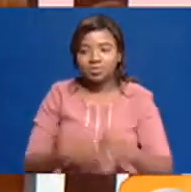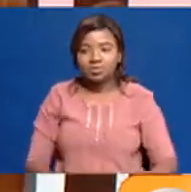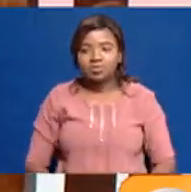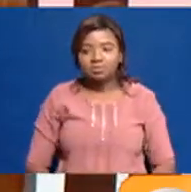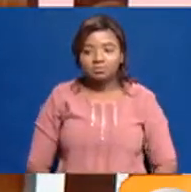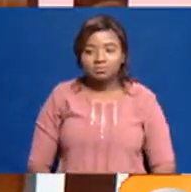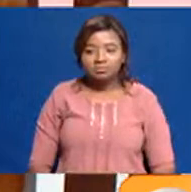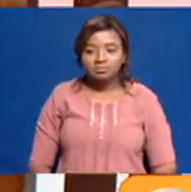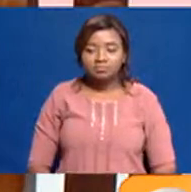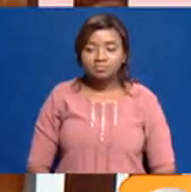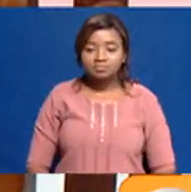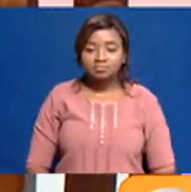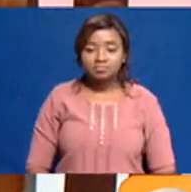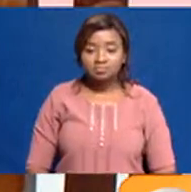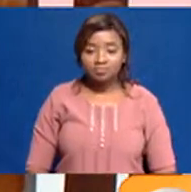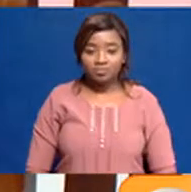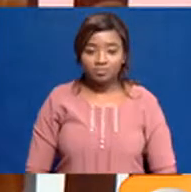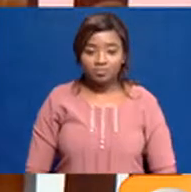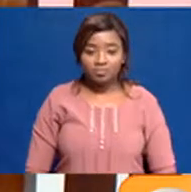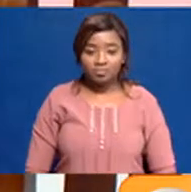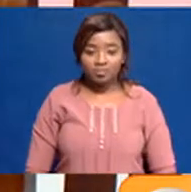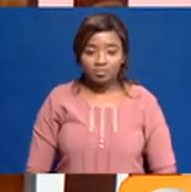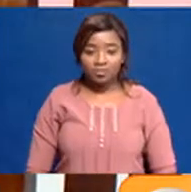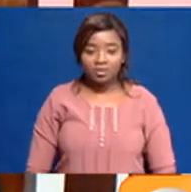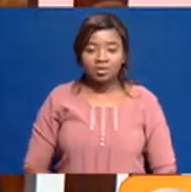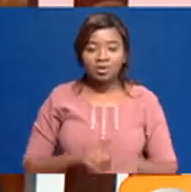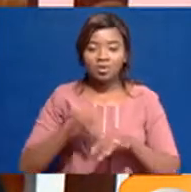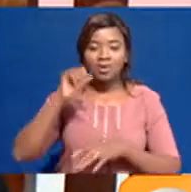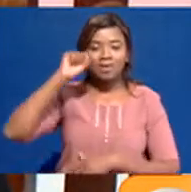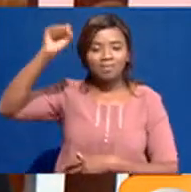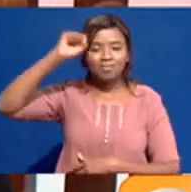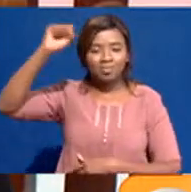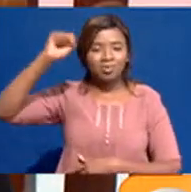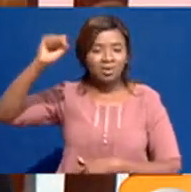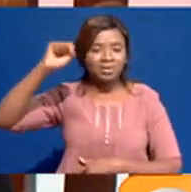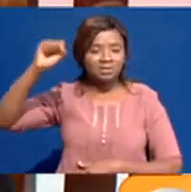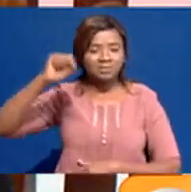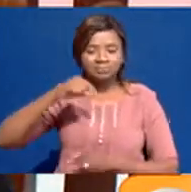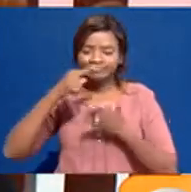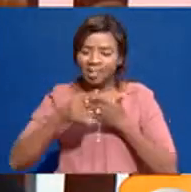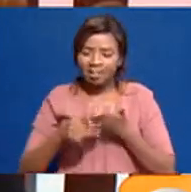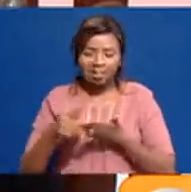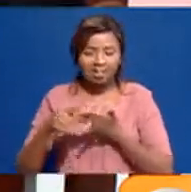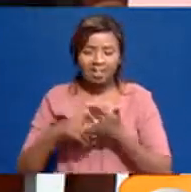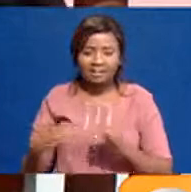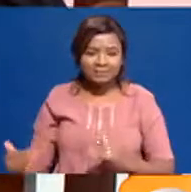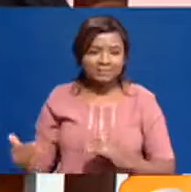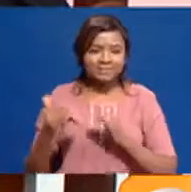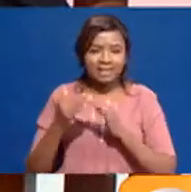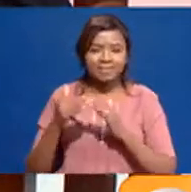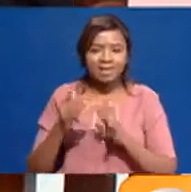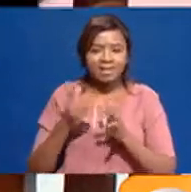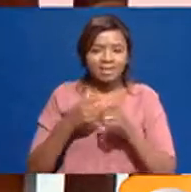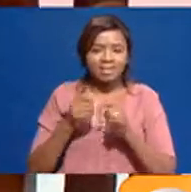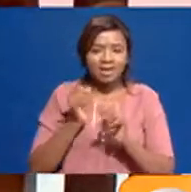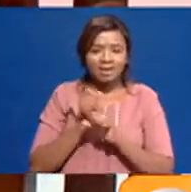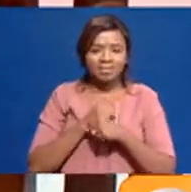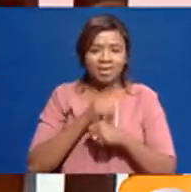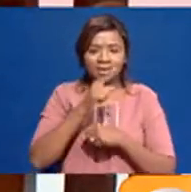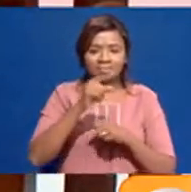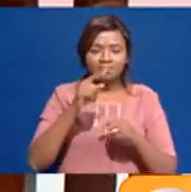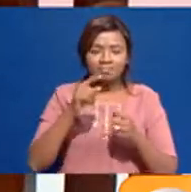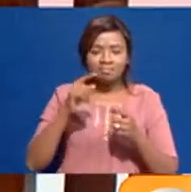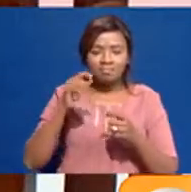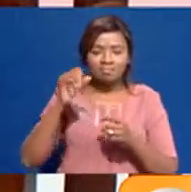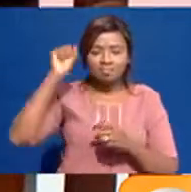of politics with them, you know, you get the politician, there's a cross